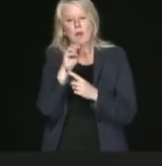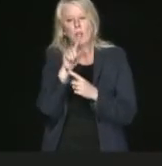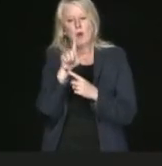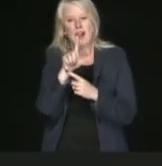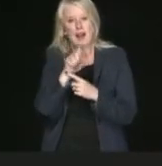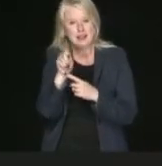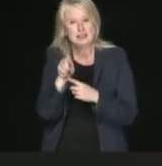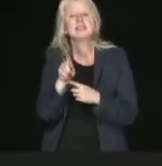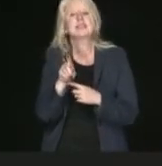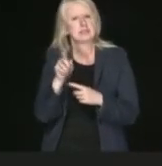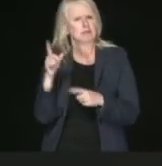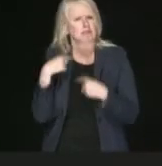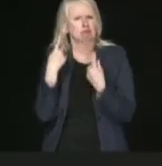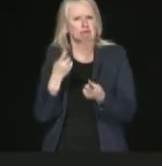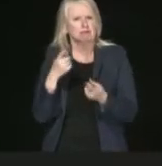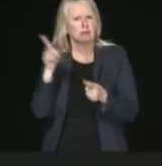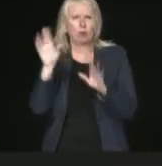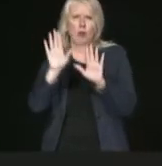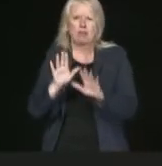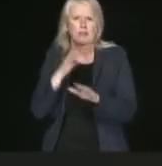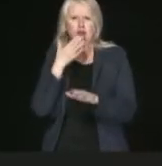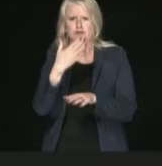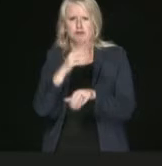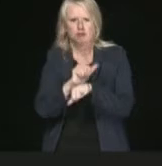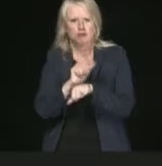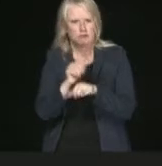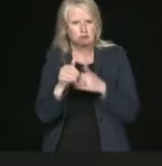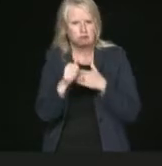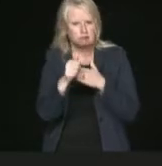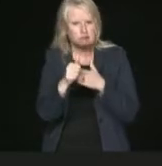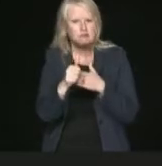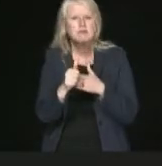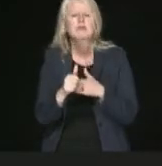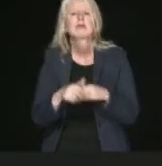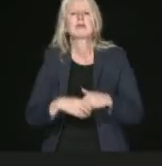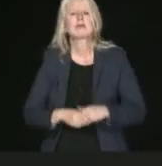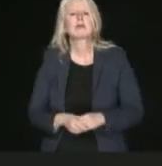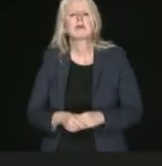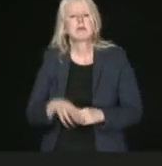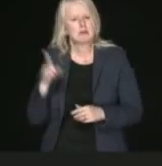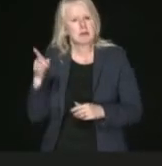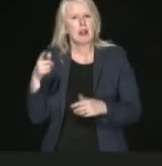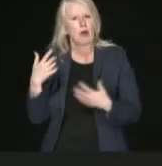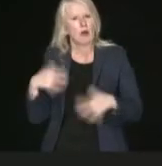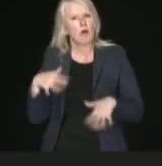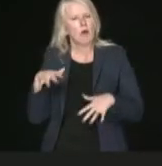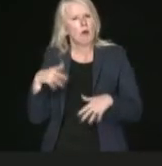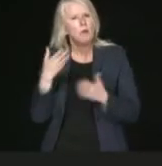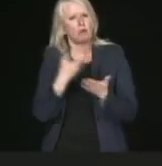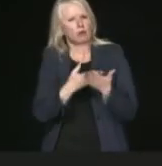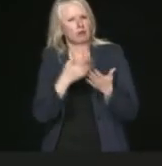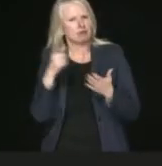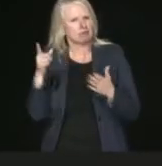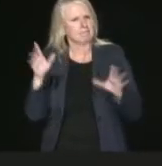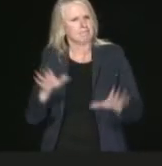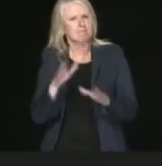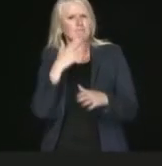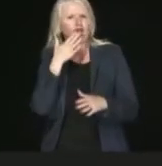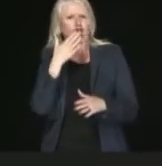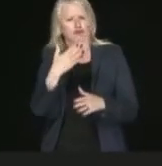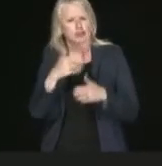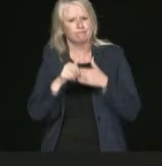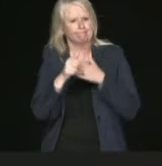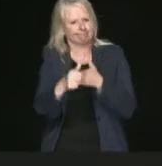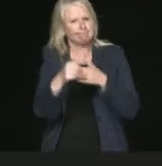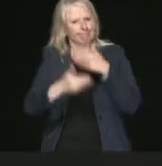and he has always done an excellent job and is showing even more excellence in these times